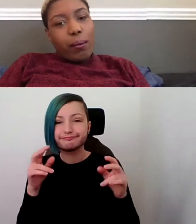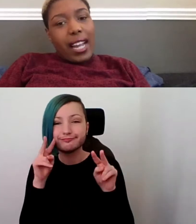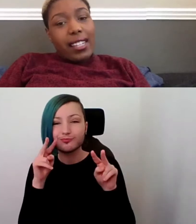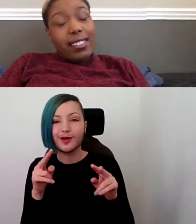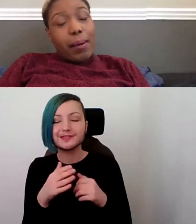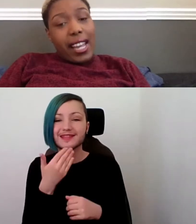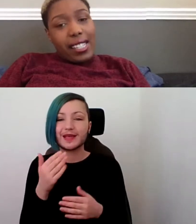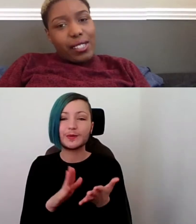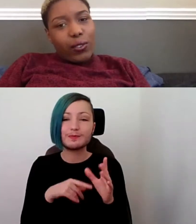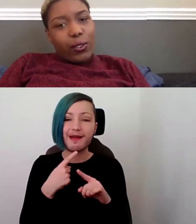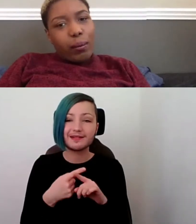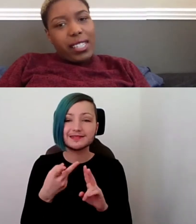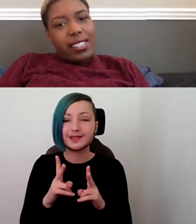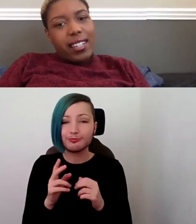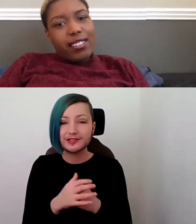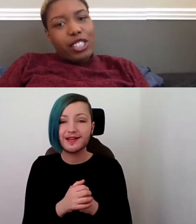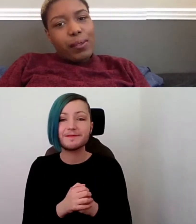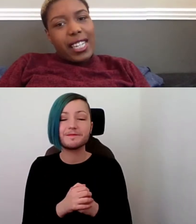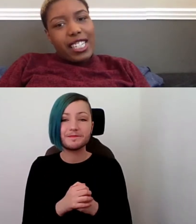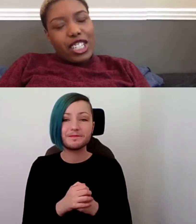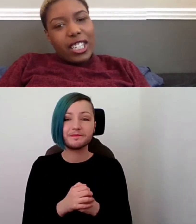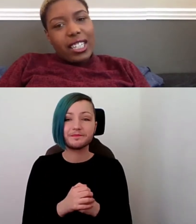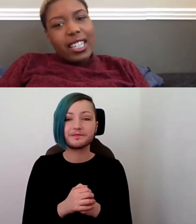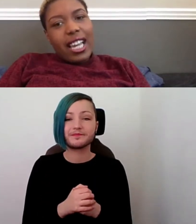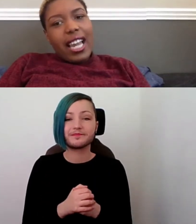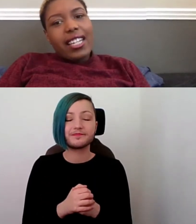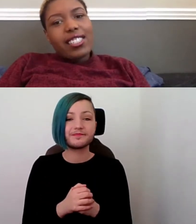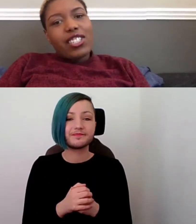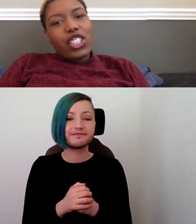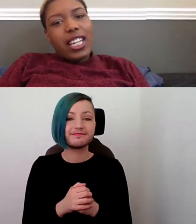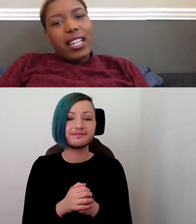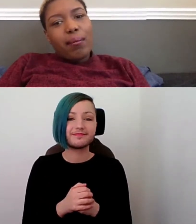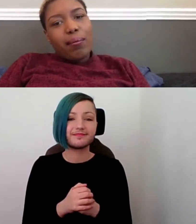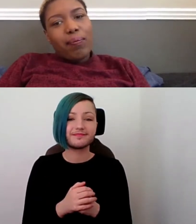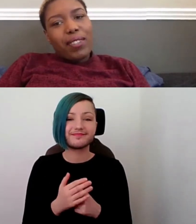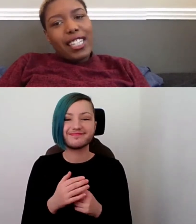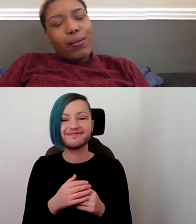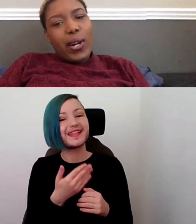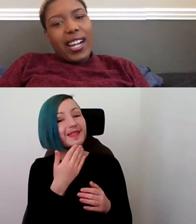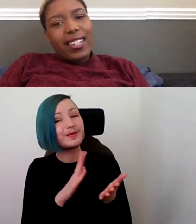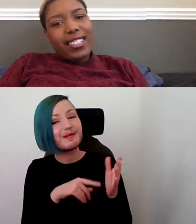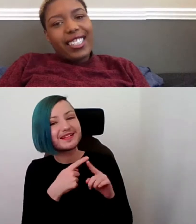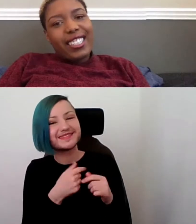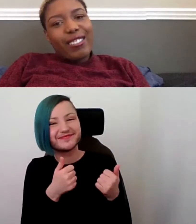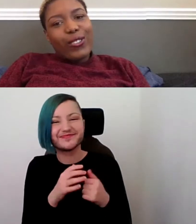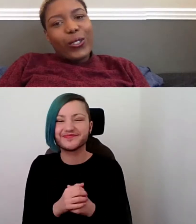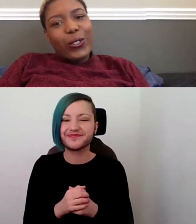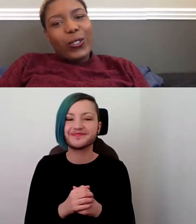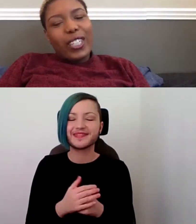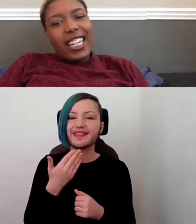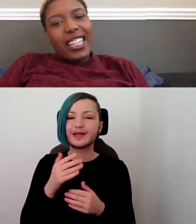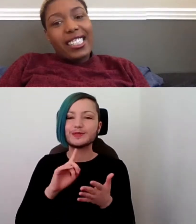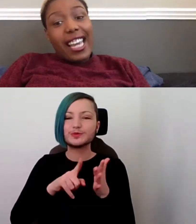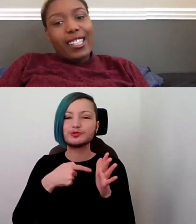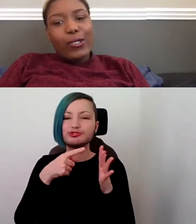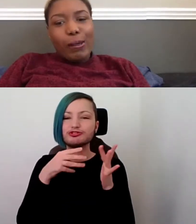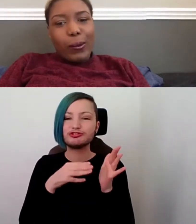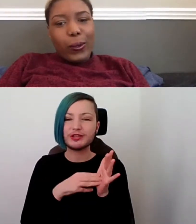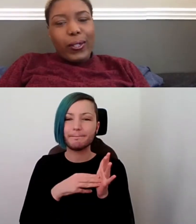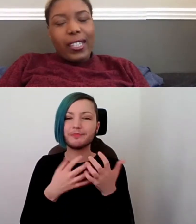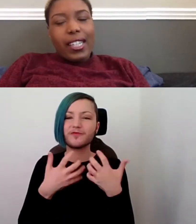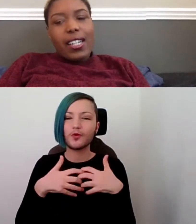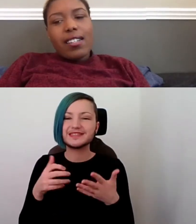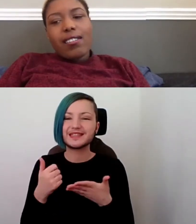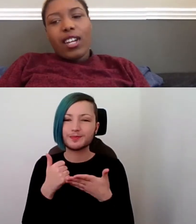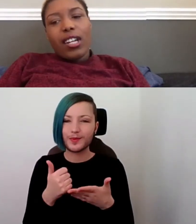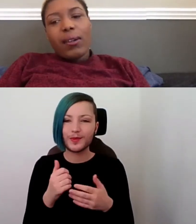you to Max for the BSL interpretation, and thank you, Max, as well for the technical